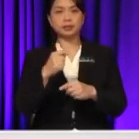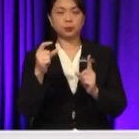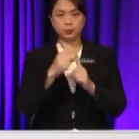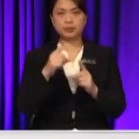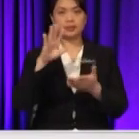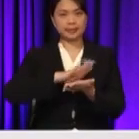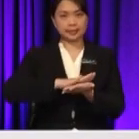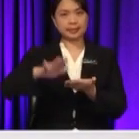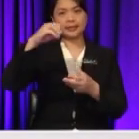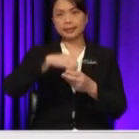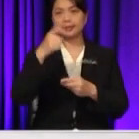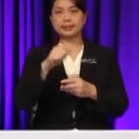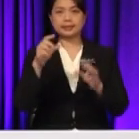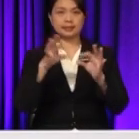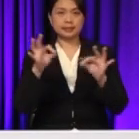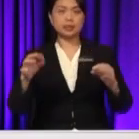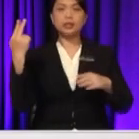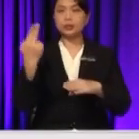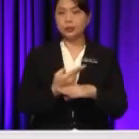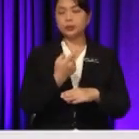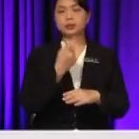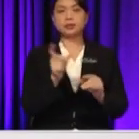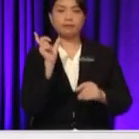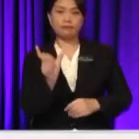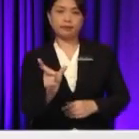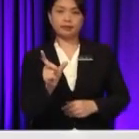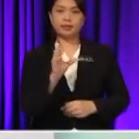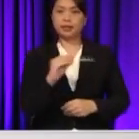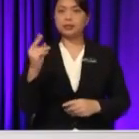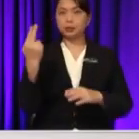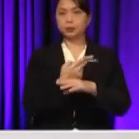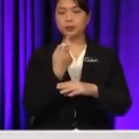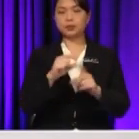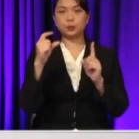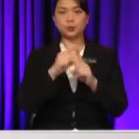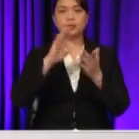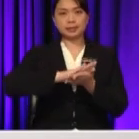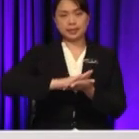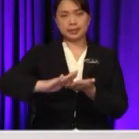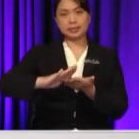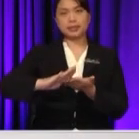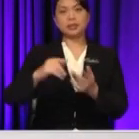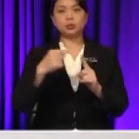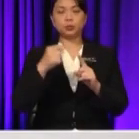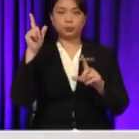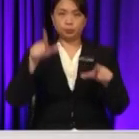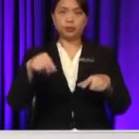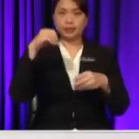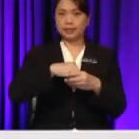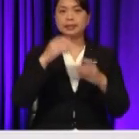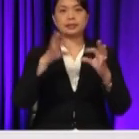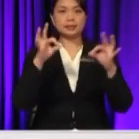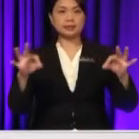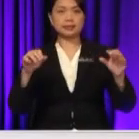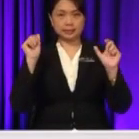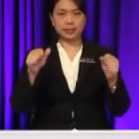thesis statement. So use the given phrase and the word clean to construct a sentence. I will give you maybe just 1 second. Can you please write